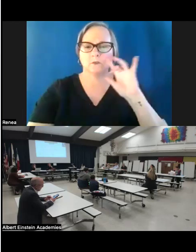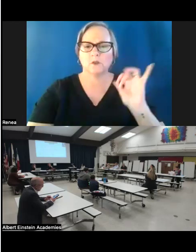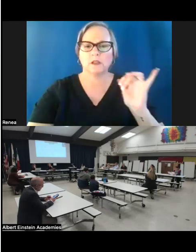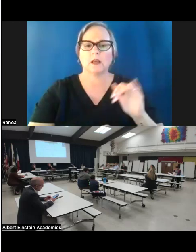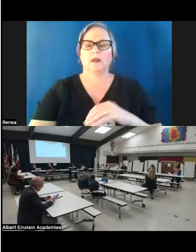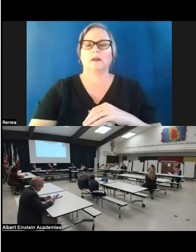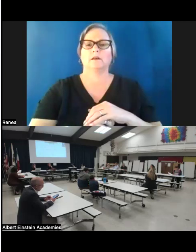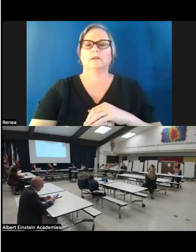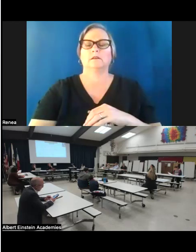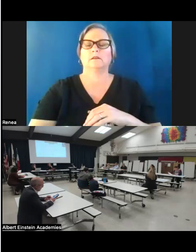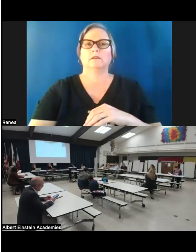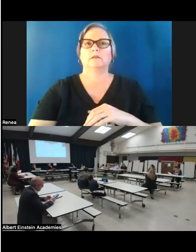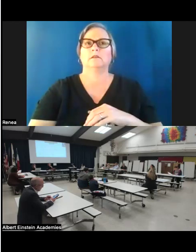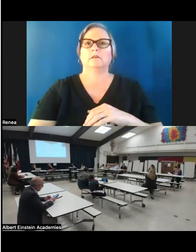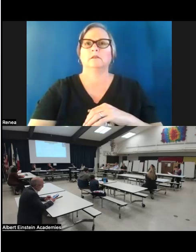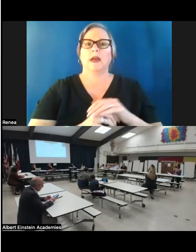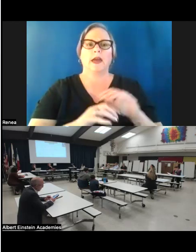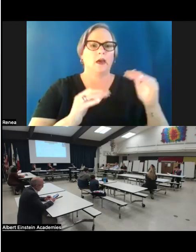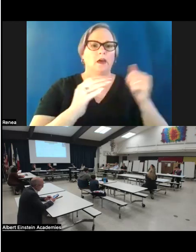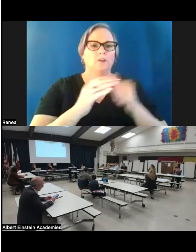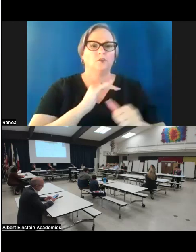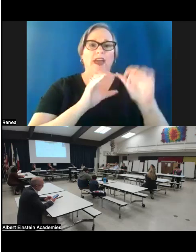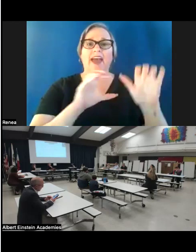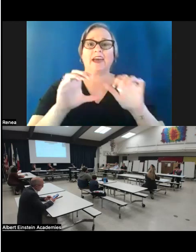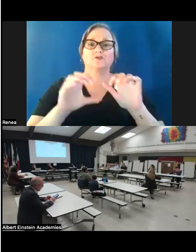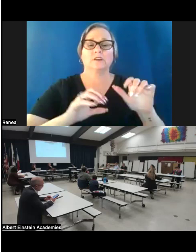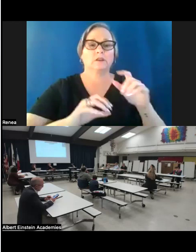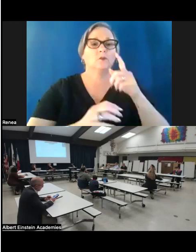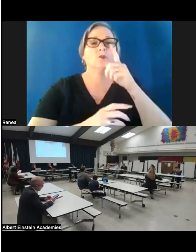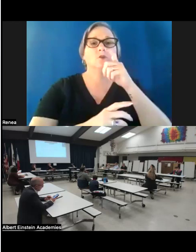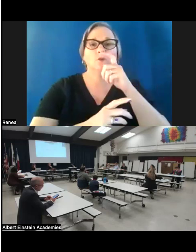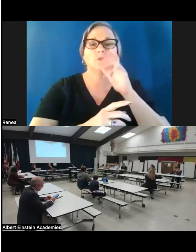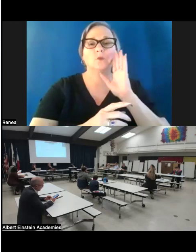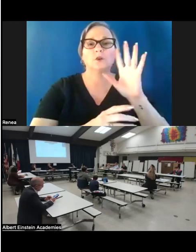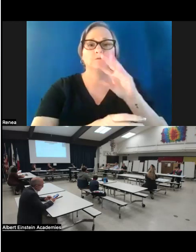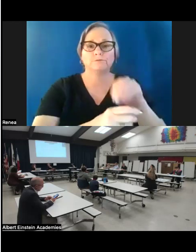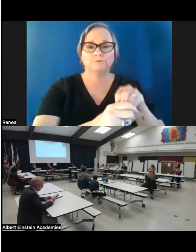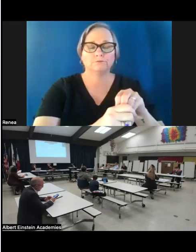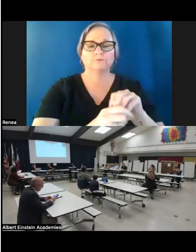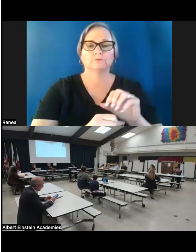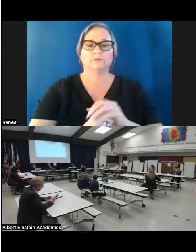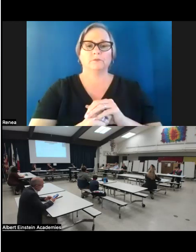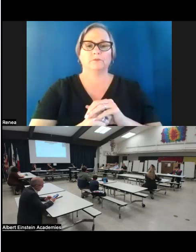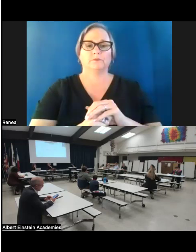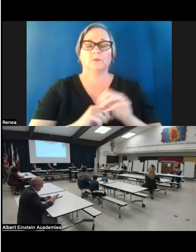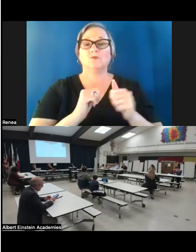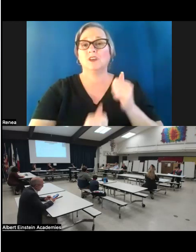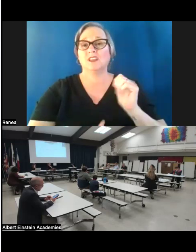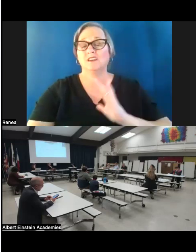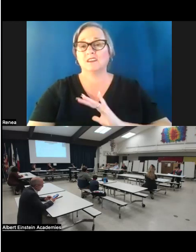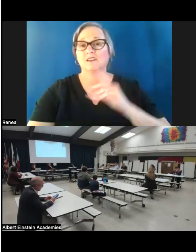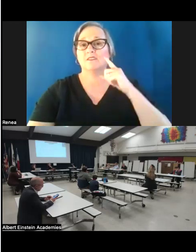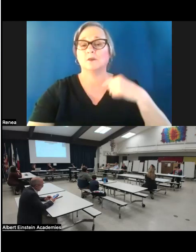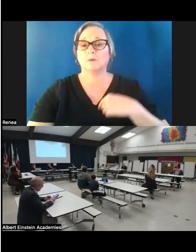it. And I think that the most exciting part for me was to really think about the data that we can do for